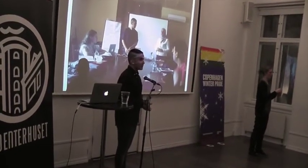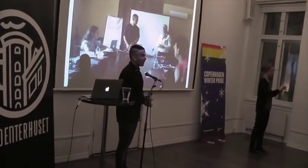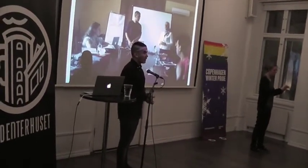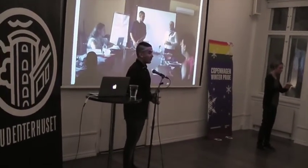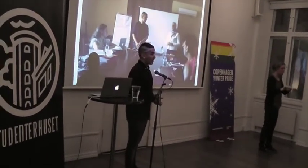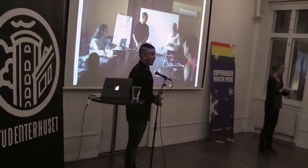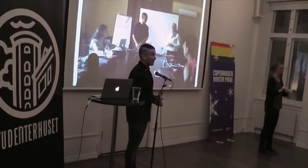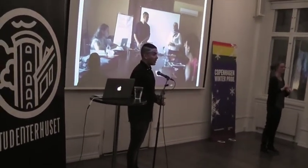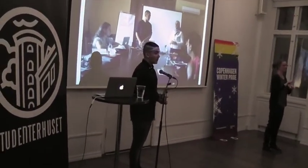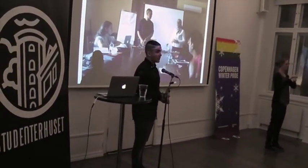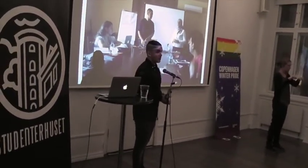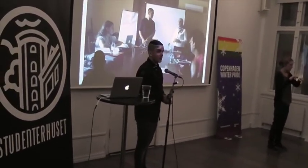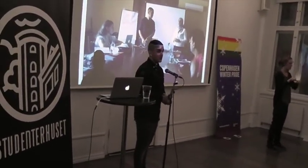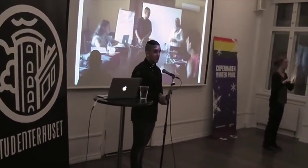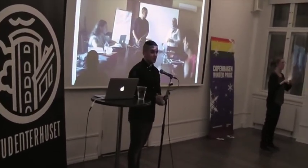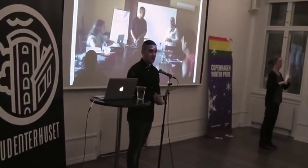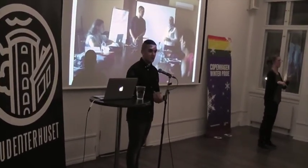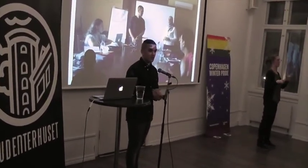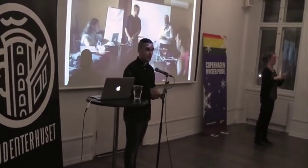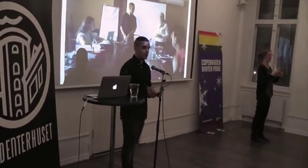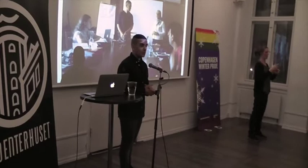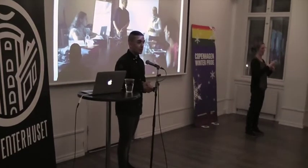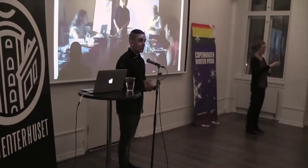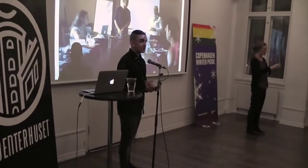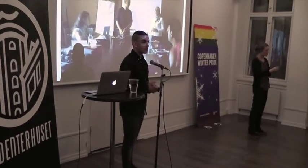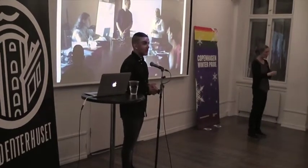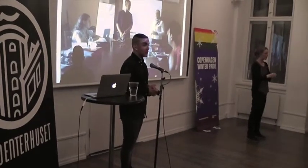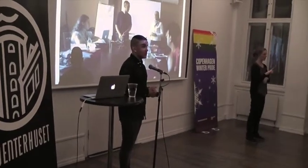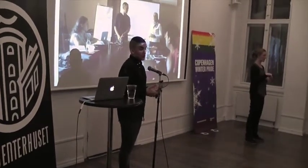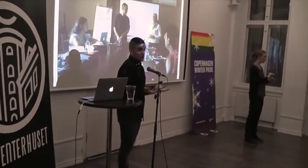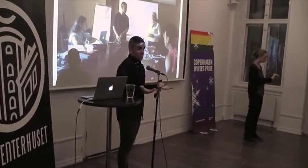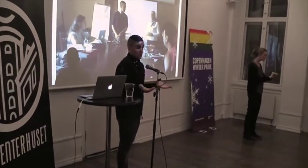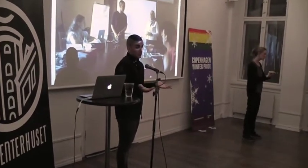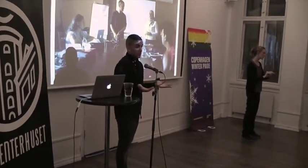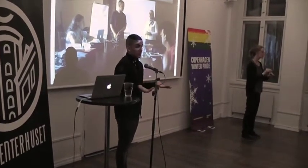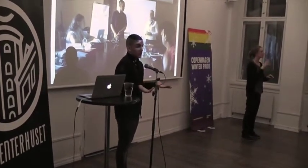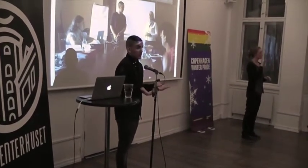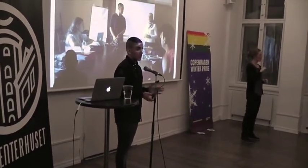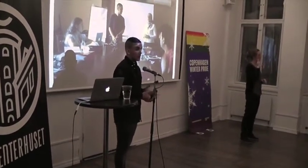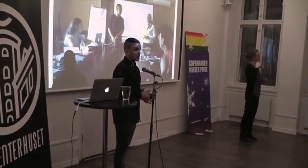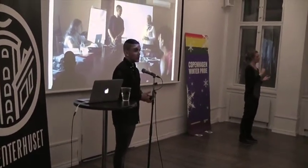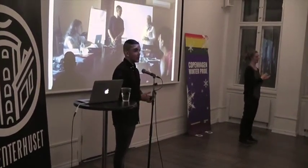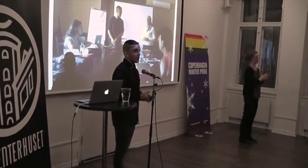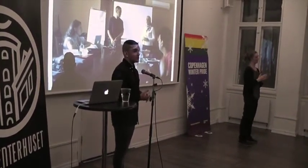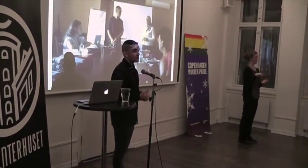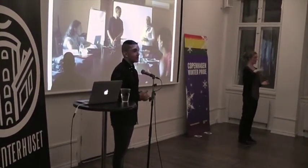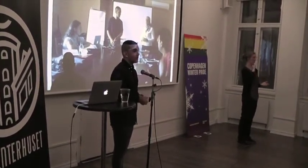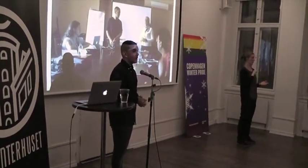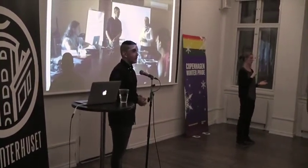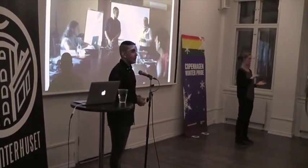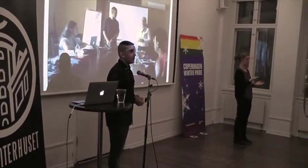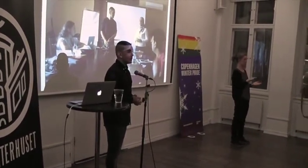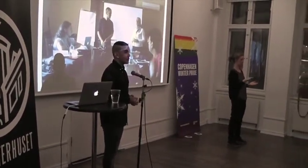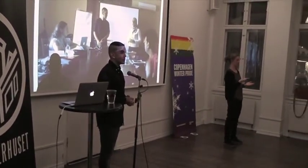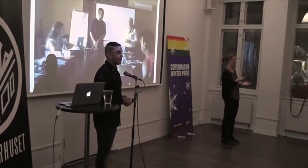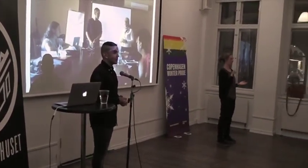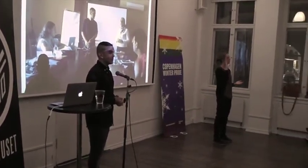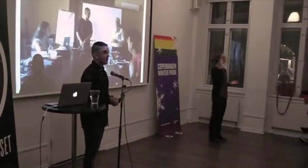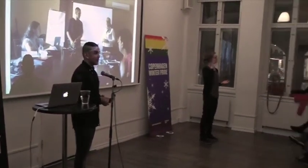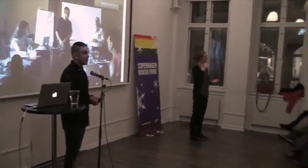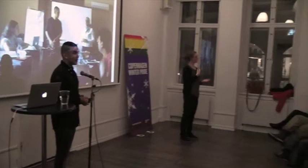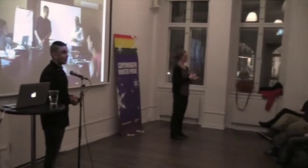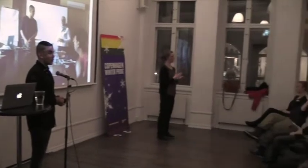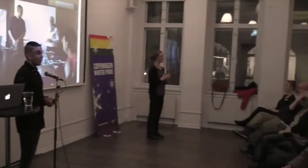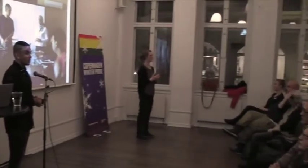employees. When they come, they think that we're going to talk about human rights, which is true. We are talking about human rights. We're